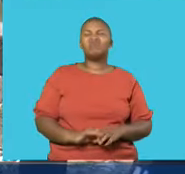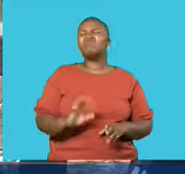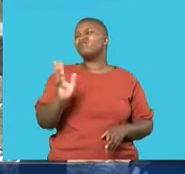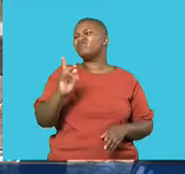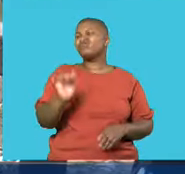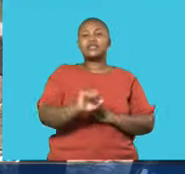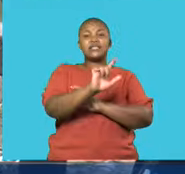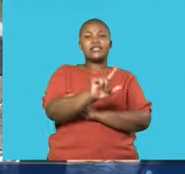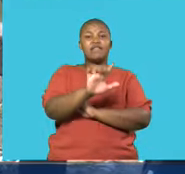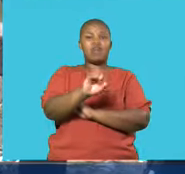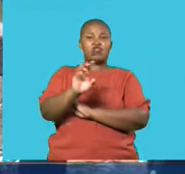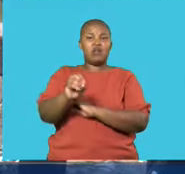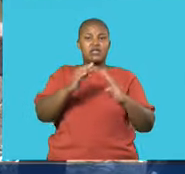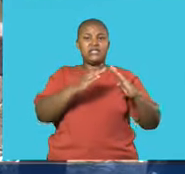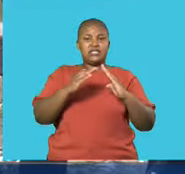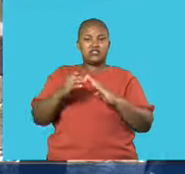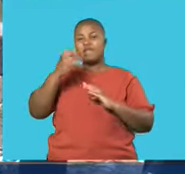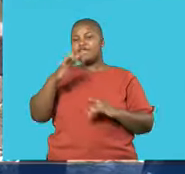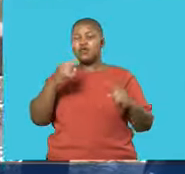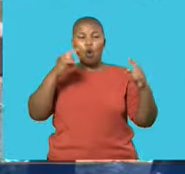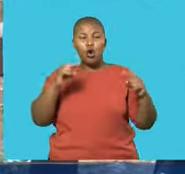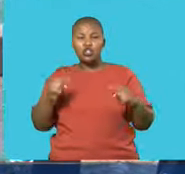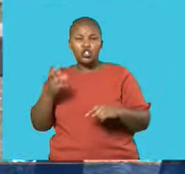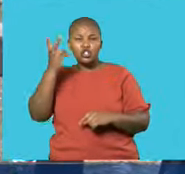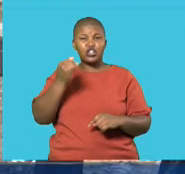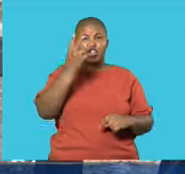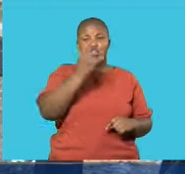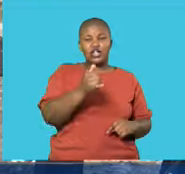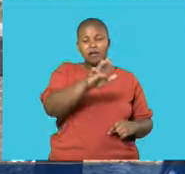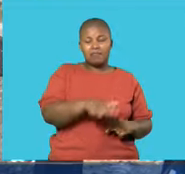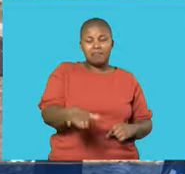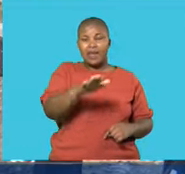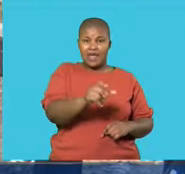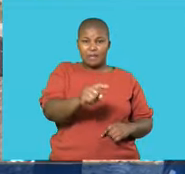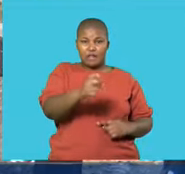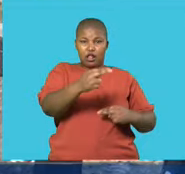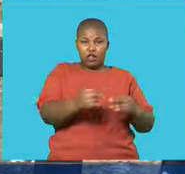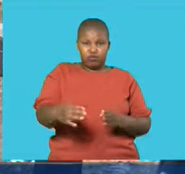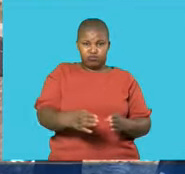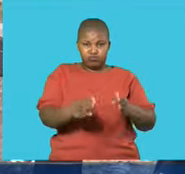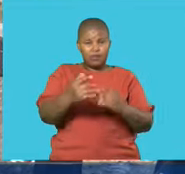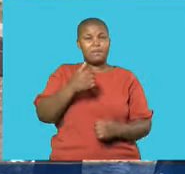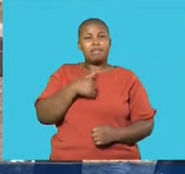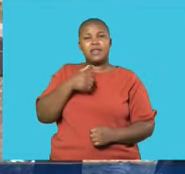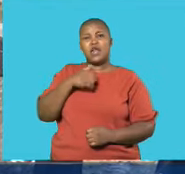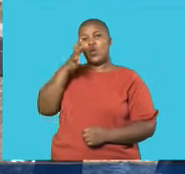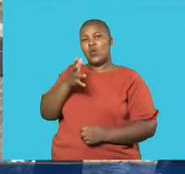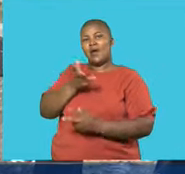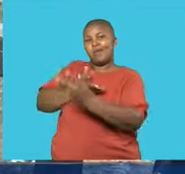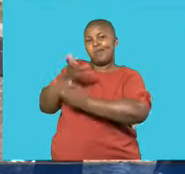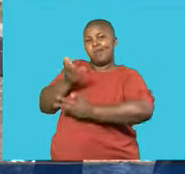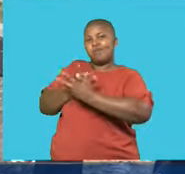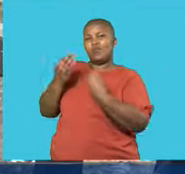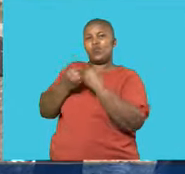been audited right now in terms of who are staying there, how many family units that are staying there. I'm going to talk to my counterparts from